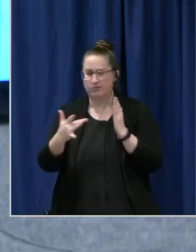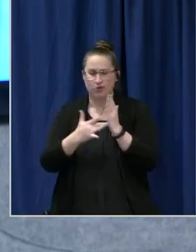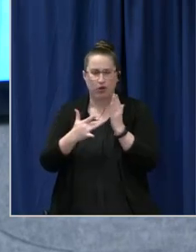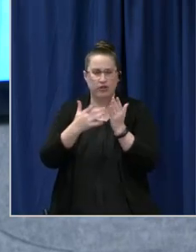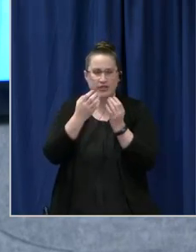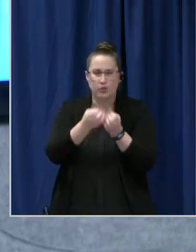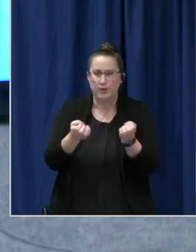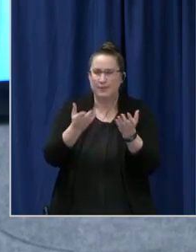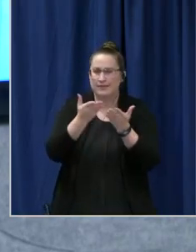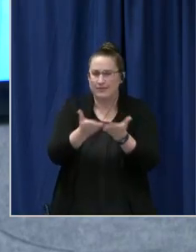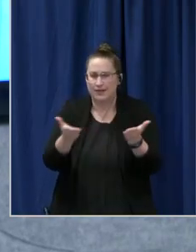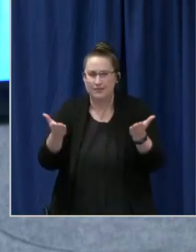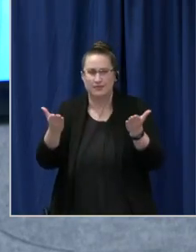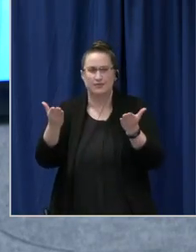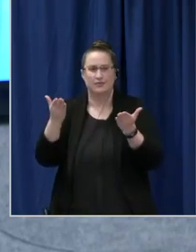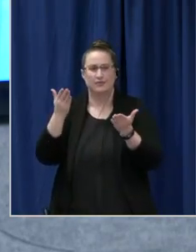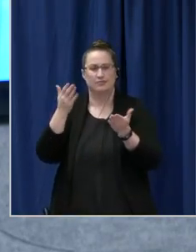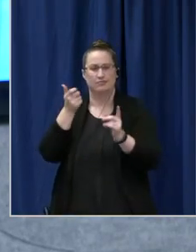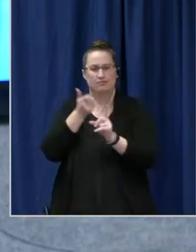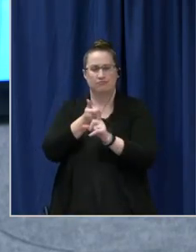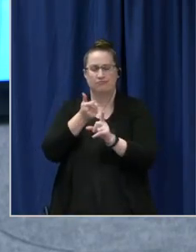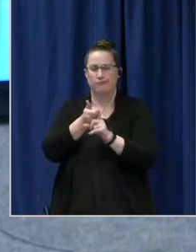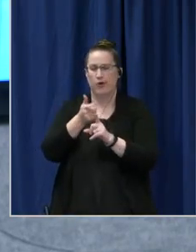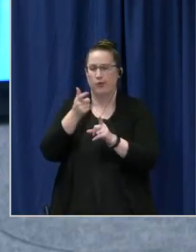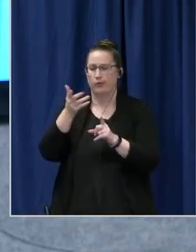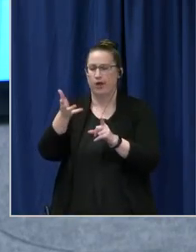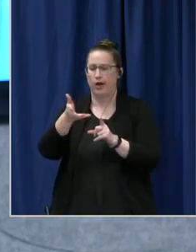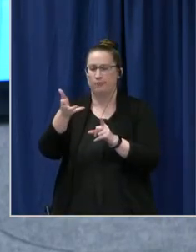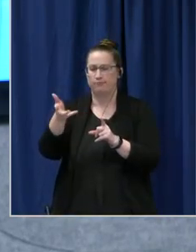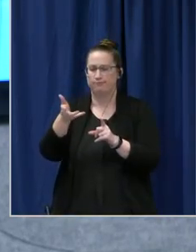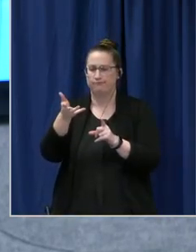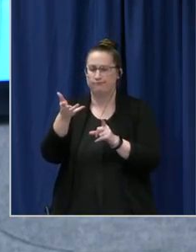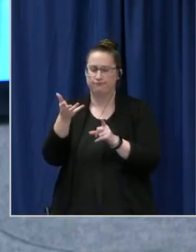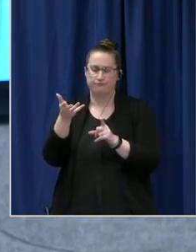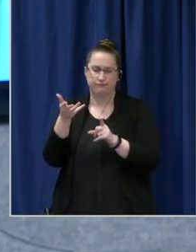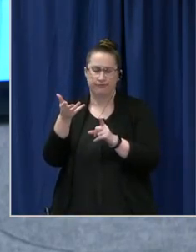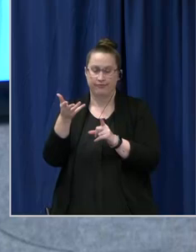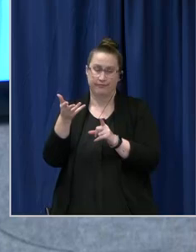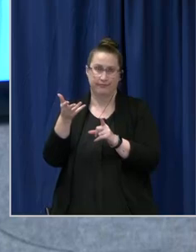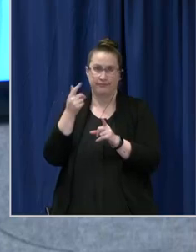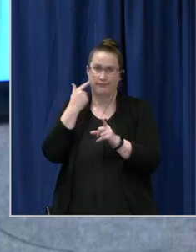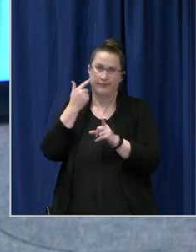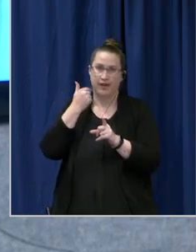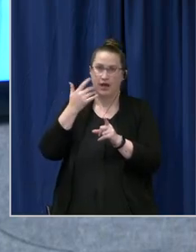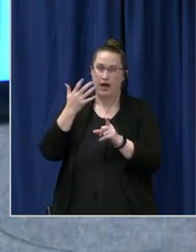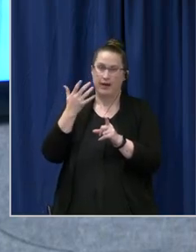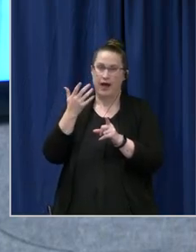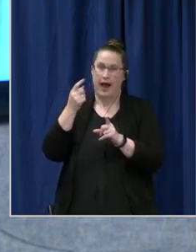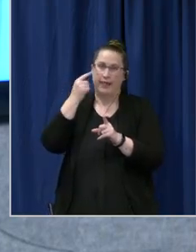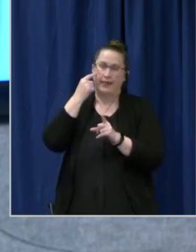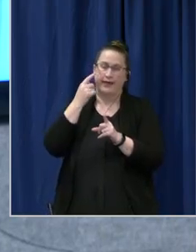devices that would pretty much, I think,